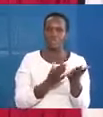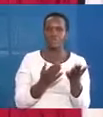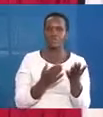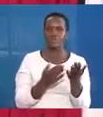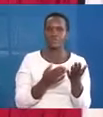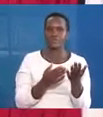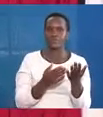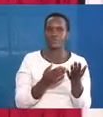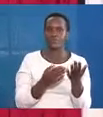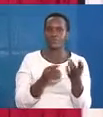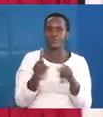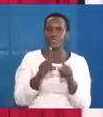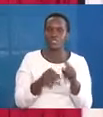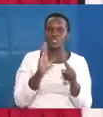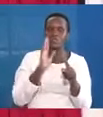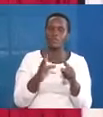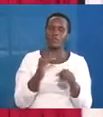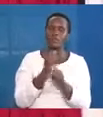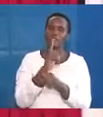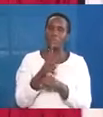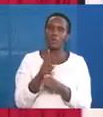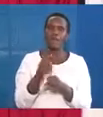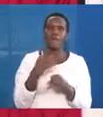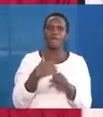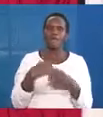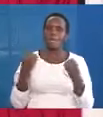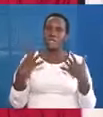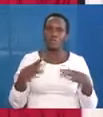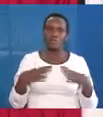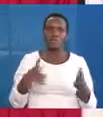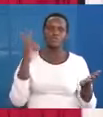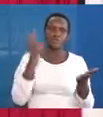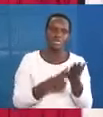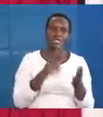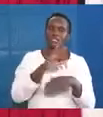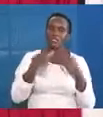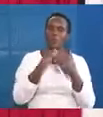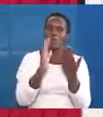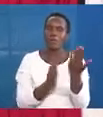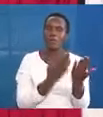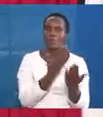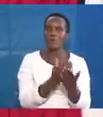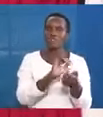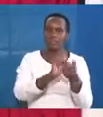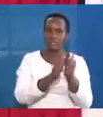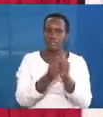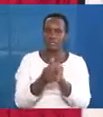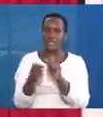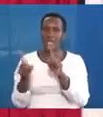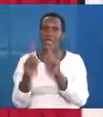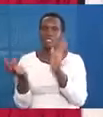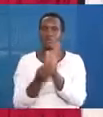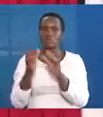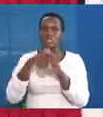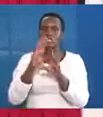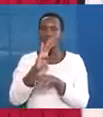mass validation of the proposed amendments as captured by the BBI steering committee.